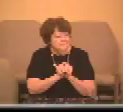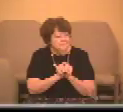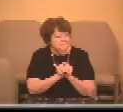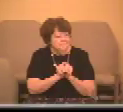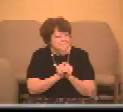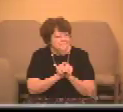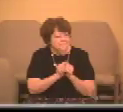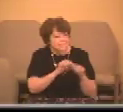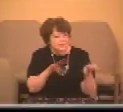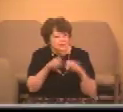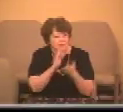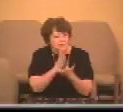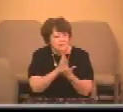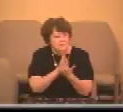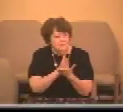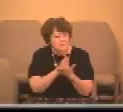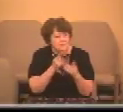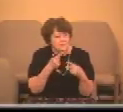Do you quit?